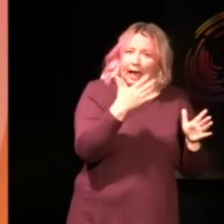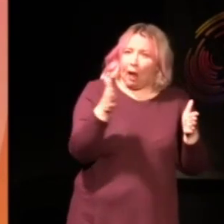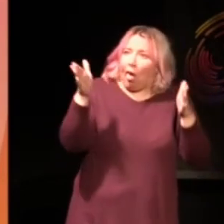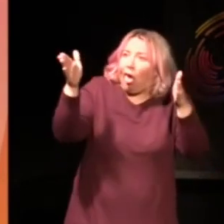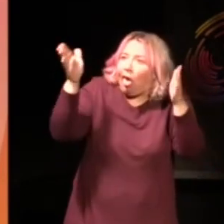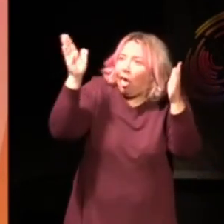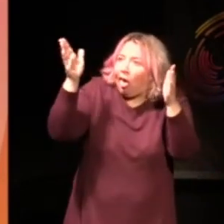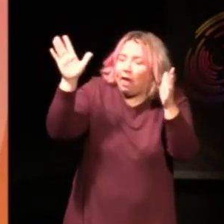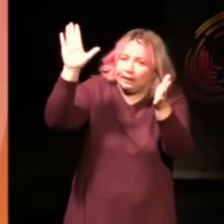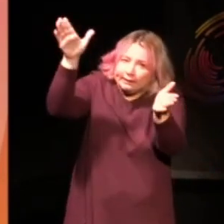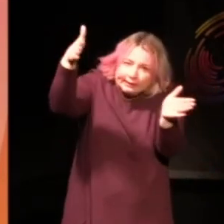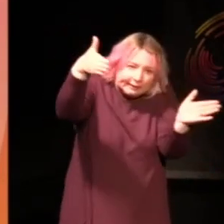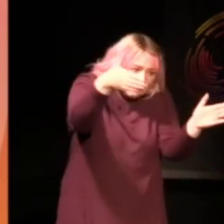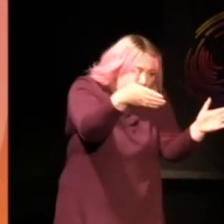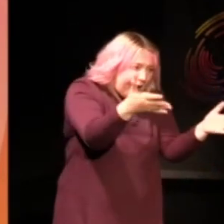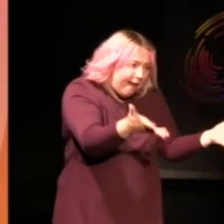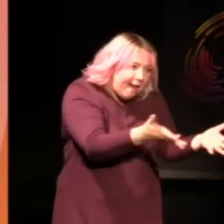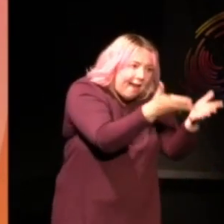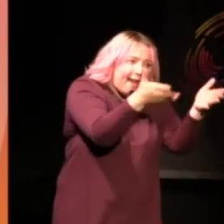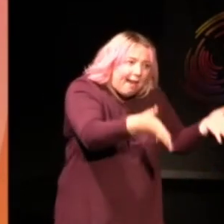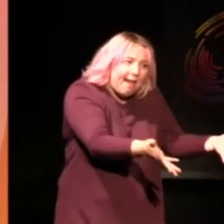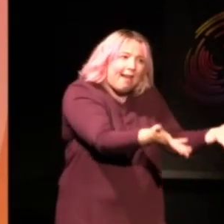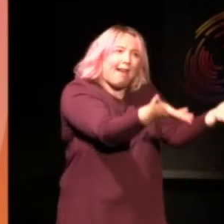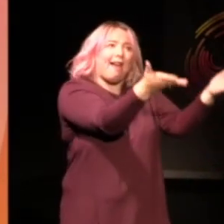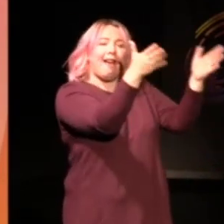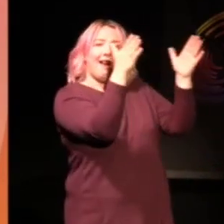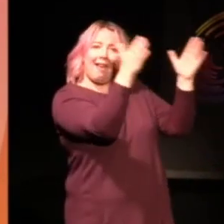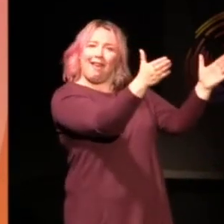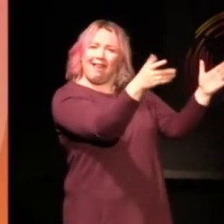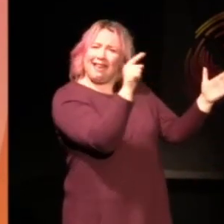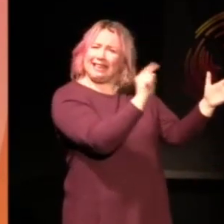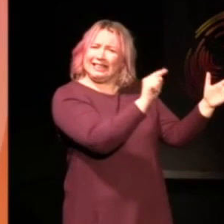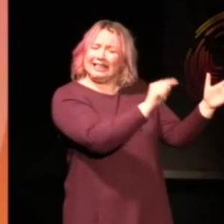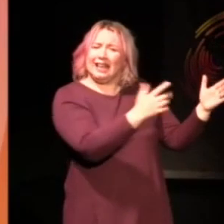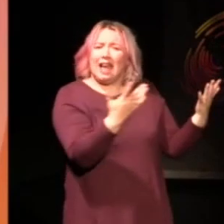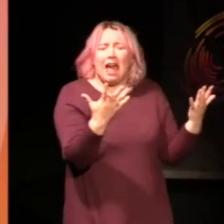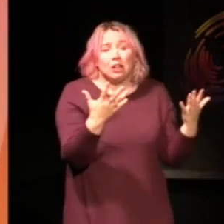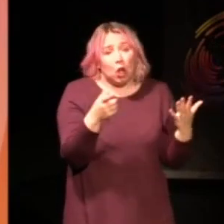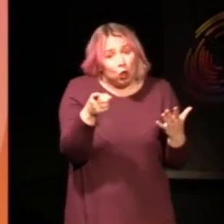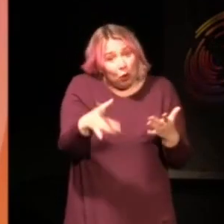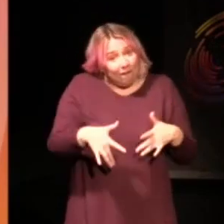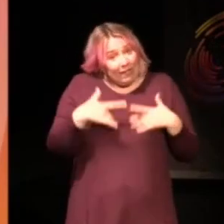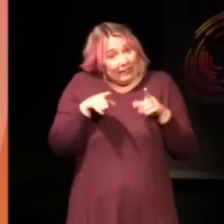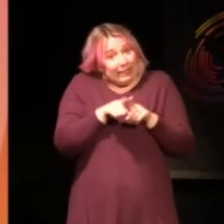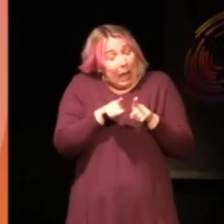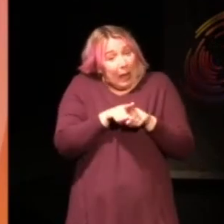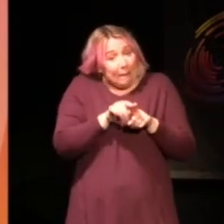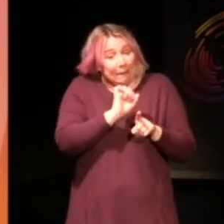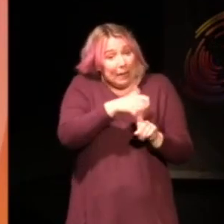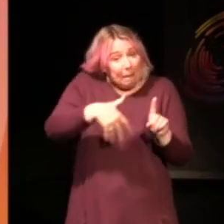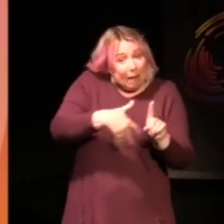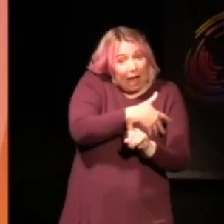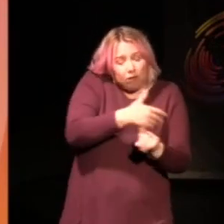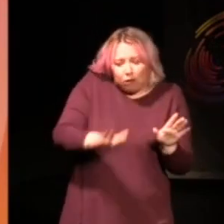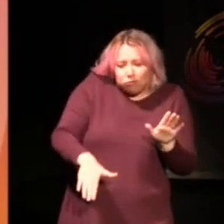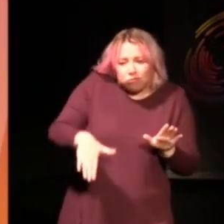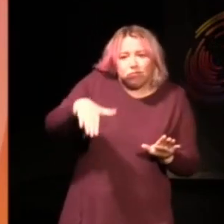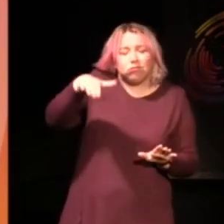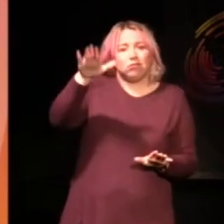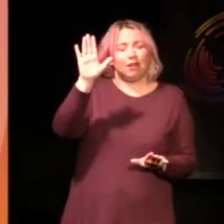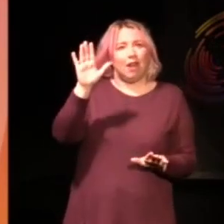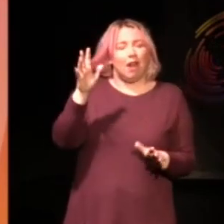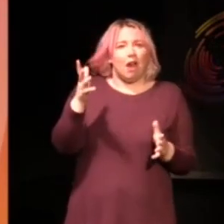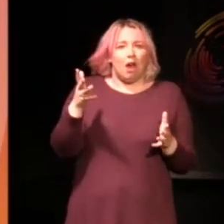on. Absolutely. And so I'm interested to know whether you found that in him, that his background changed the way